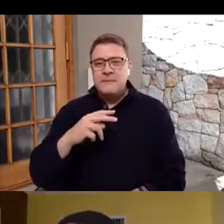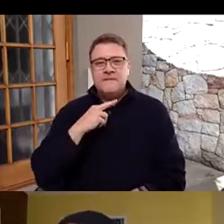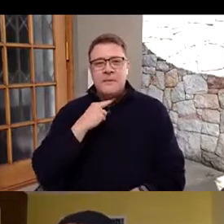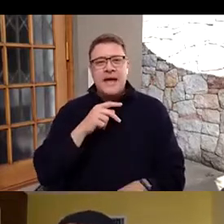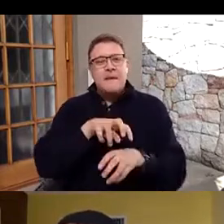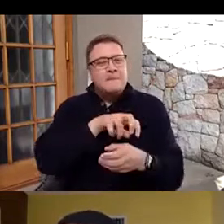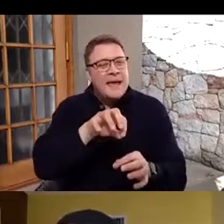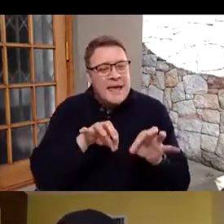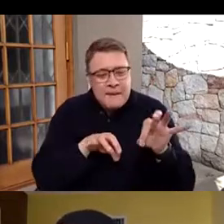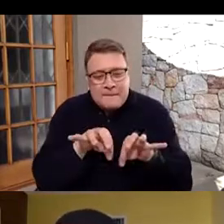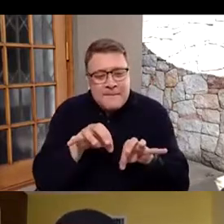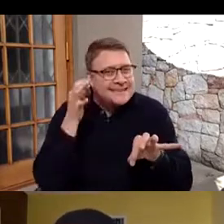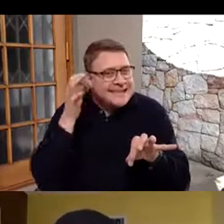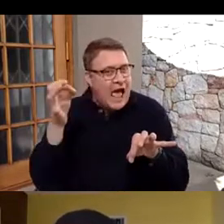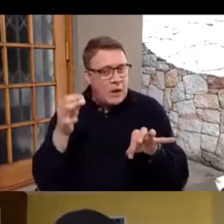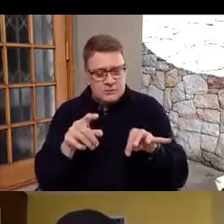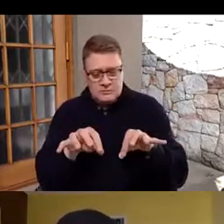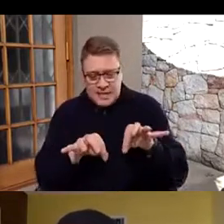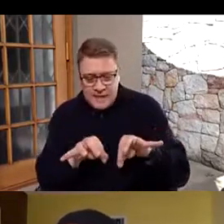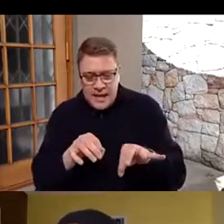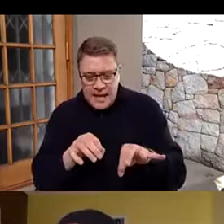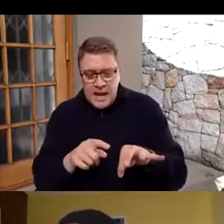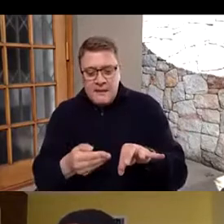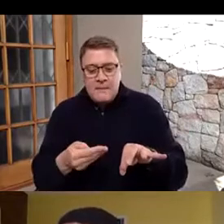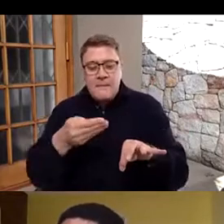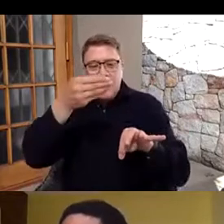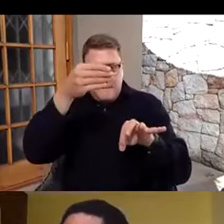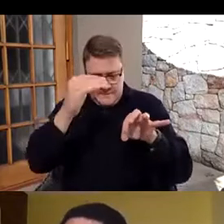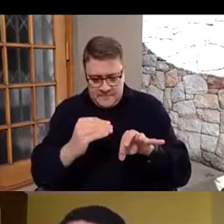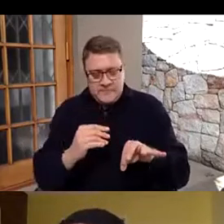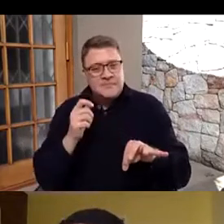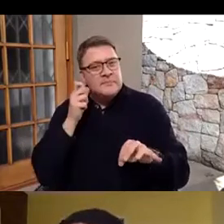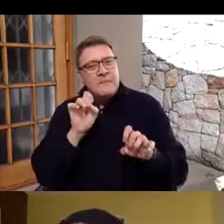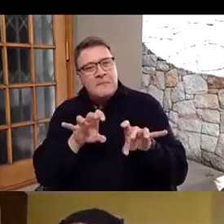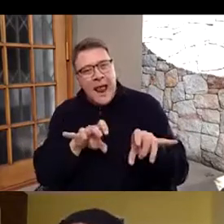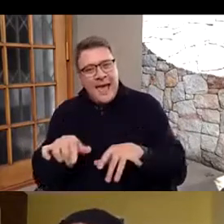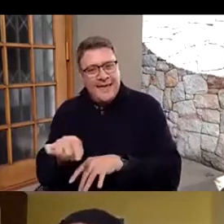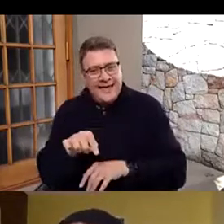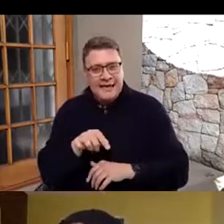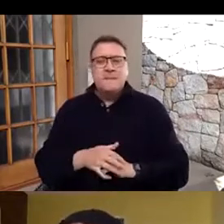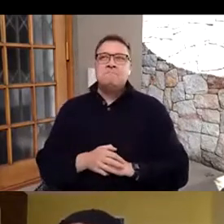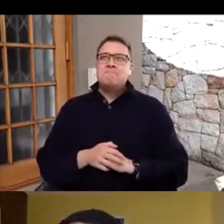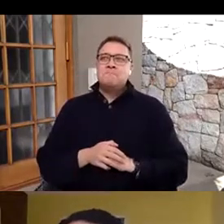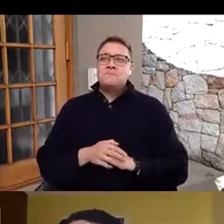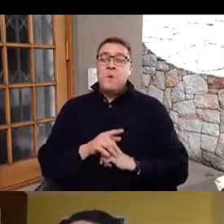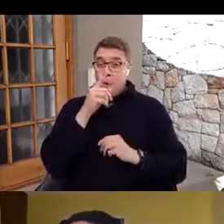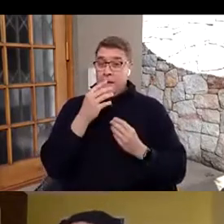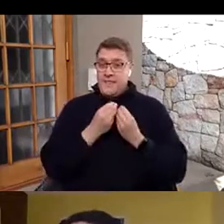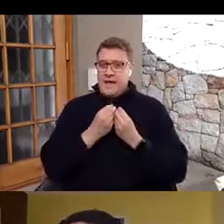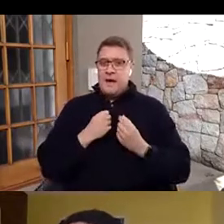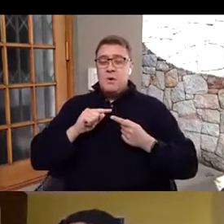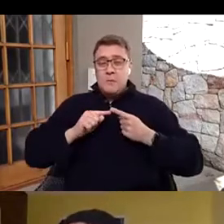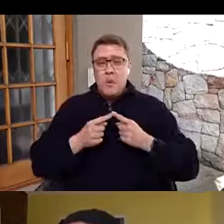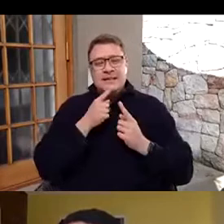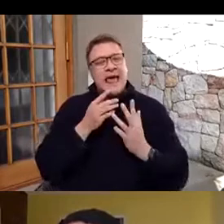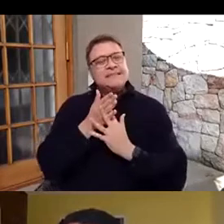mixing, recording audio, and for playing around. One thing I will say, just one point on